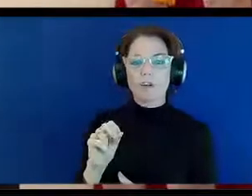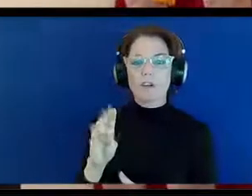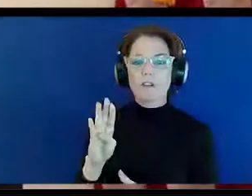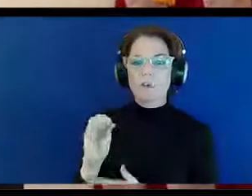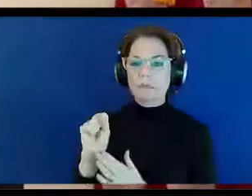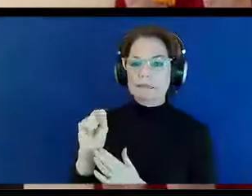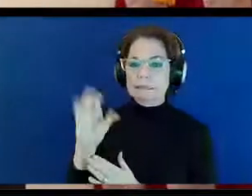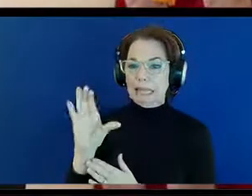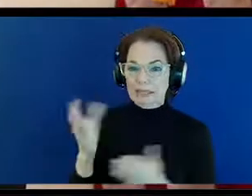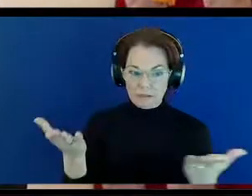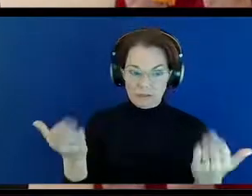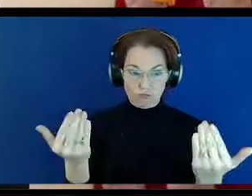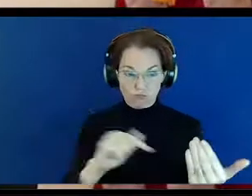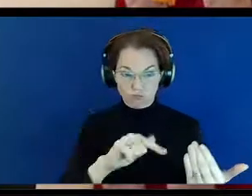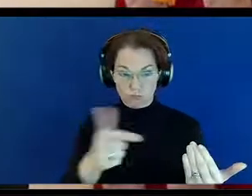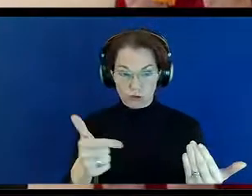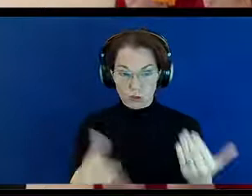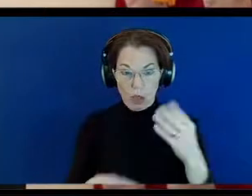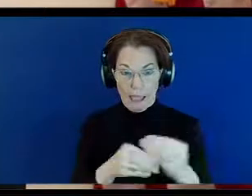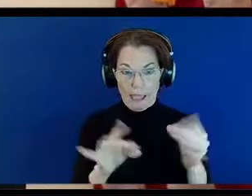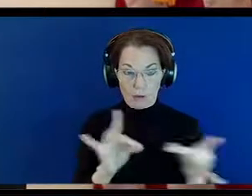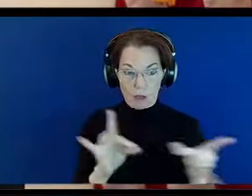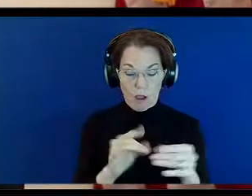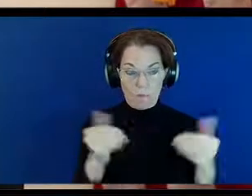to chime in as well. Go ahead.